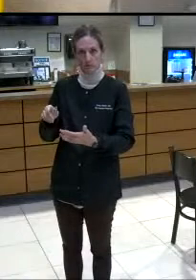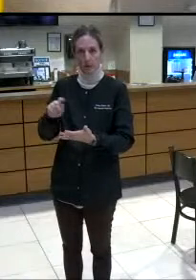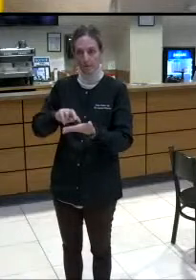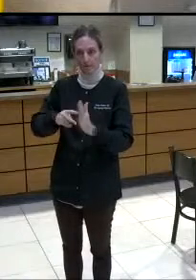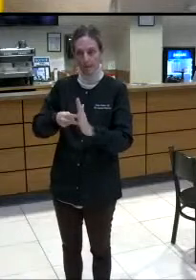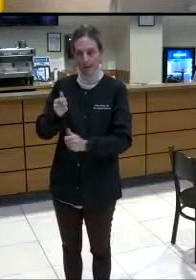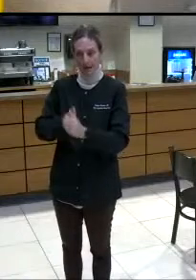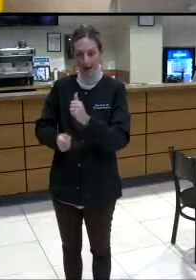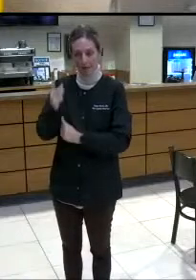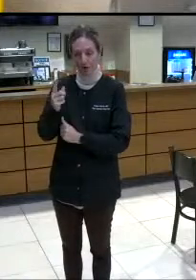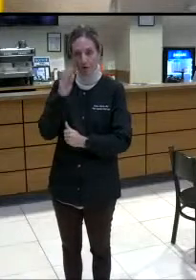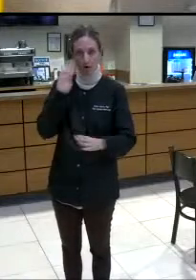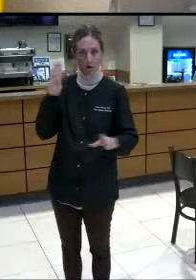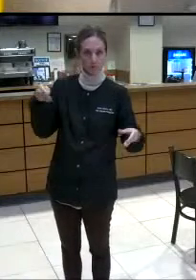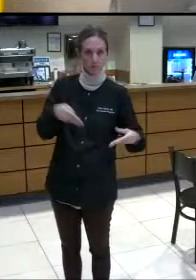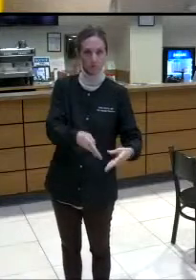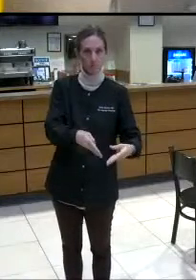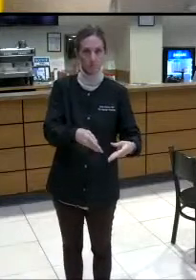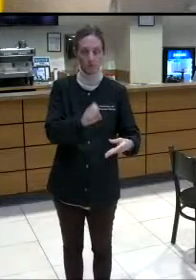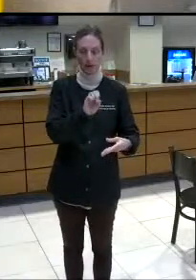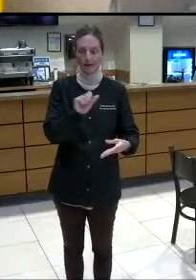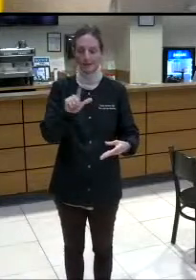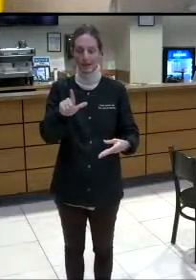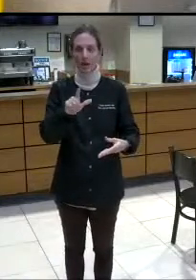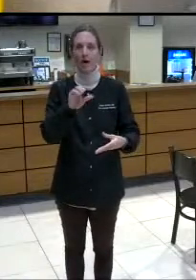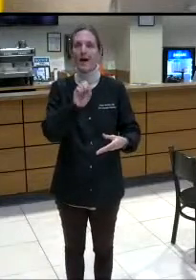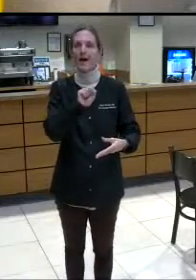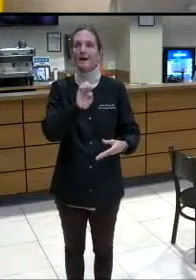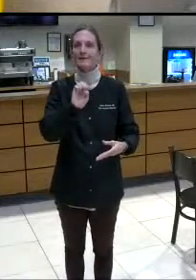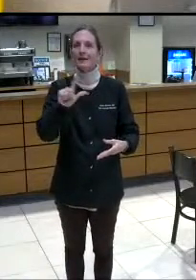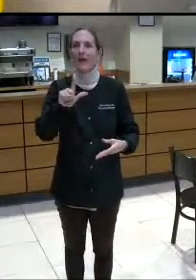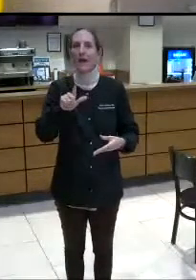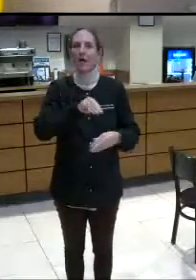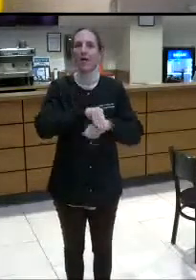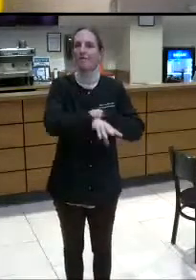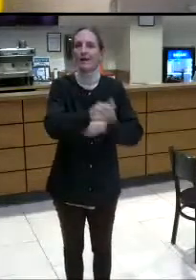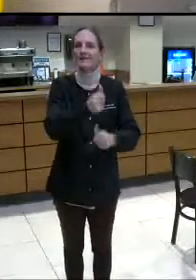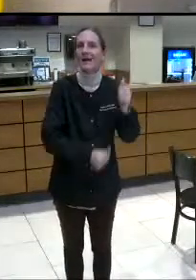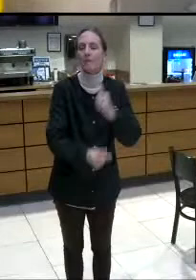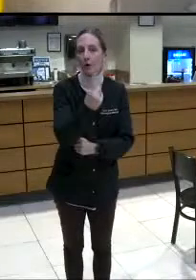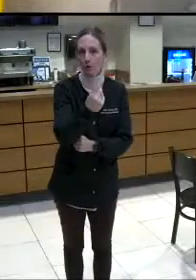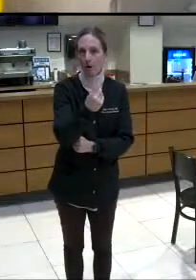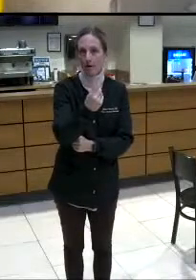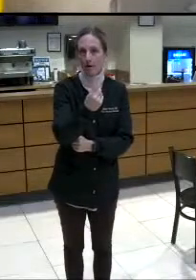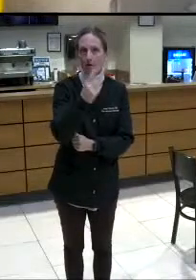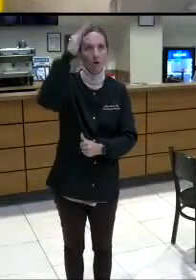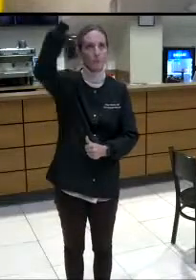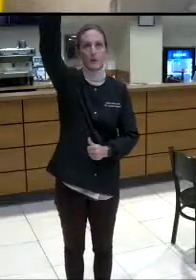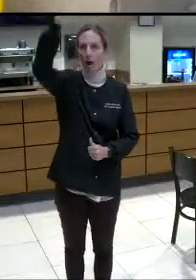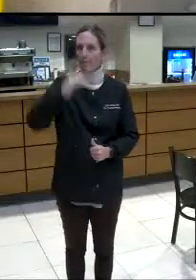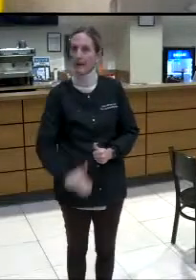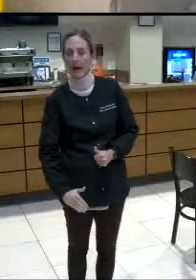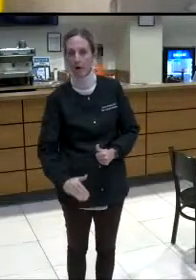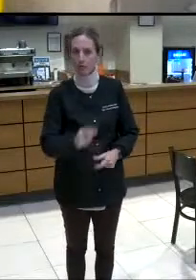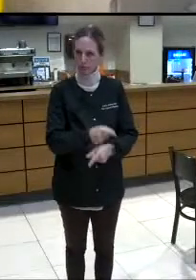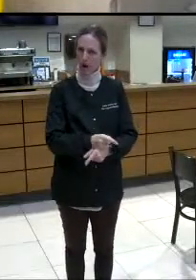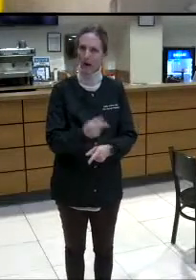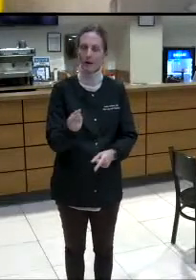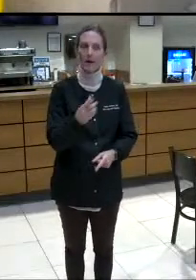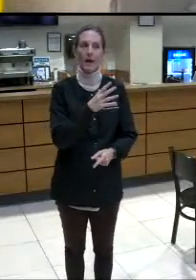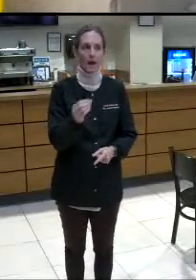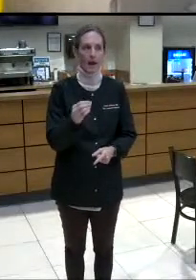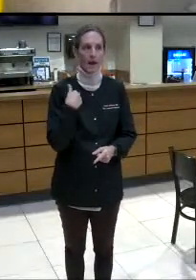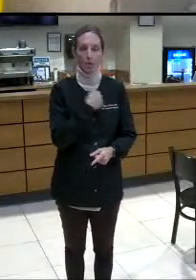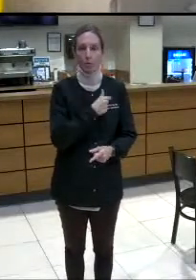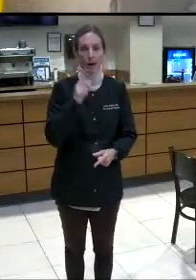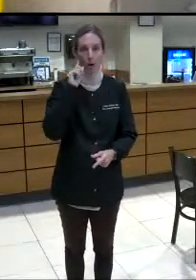SEL definitely impacts everyone from the board all the way down, right? I'm sure that there's some situations that have occurred as board members, as we heard early